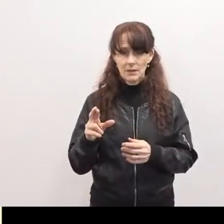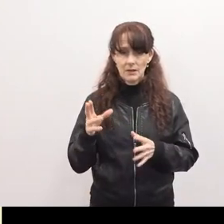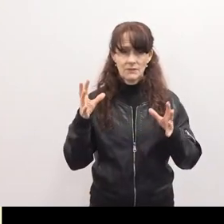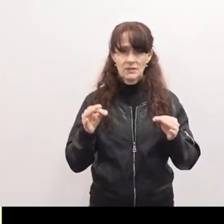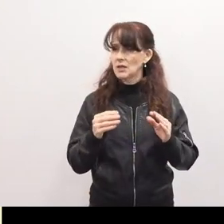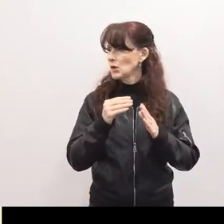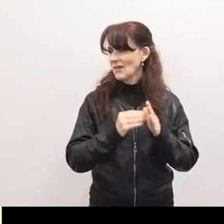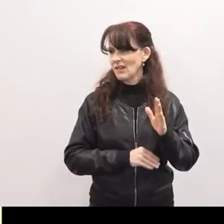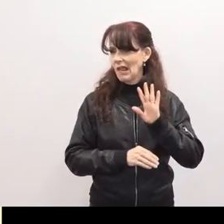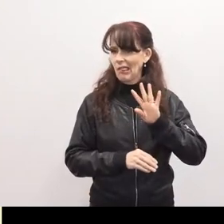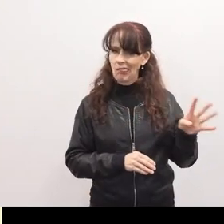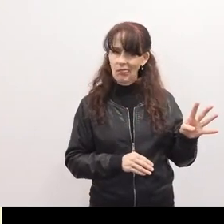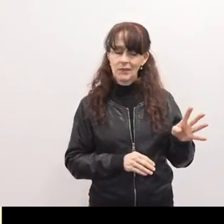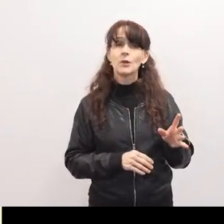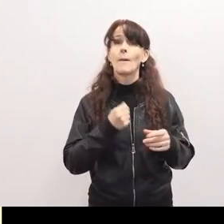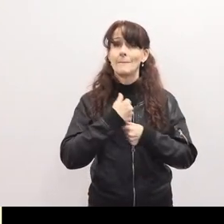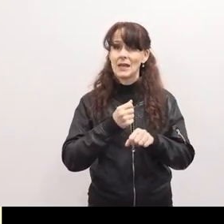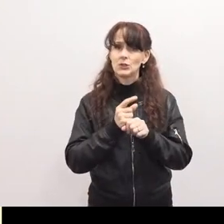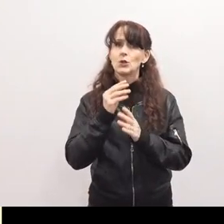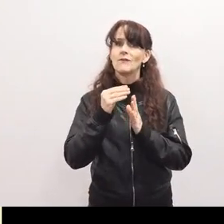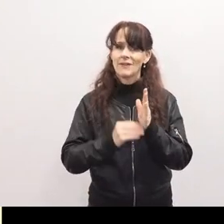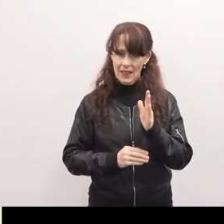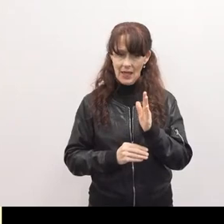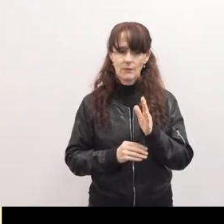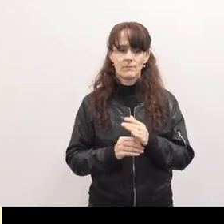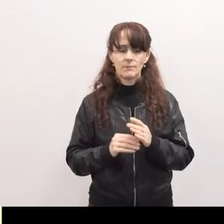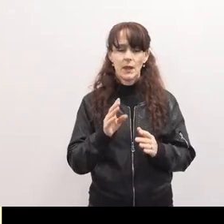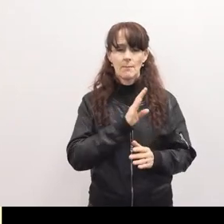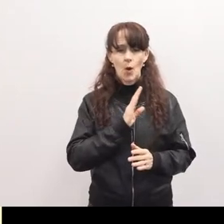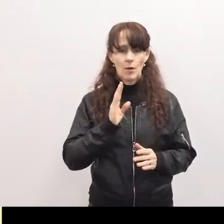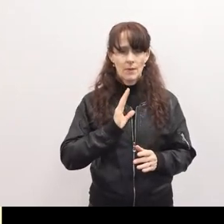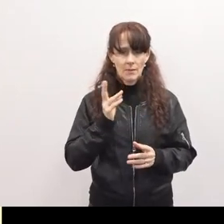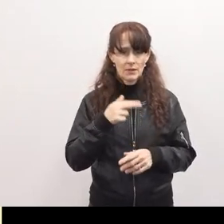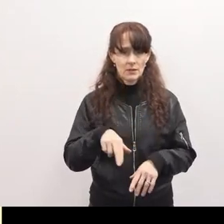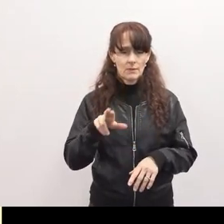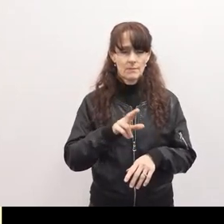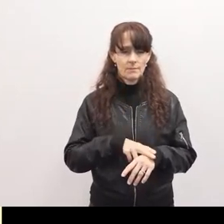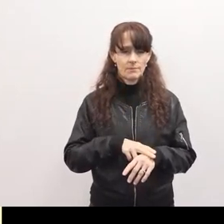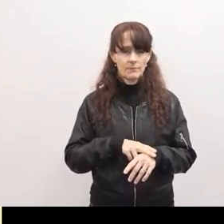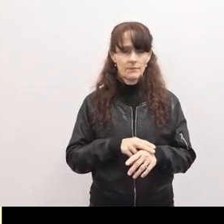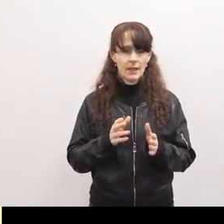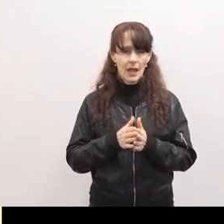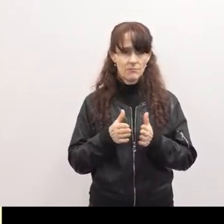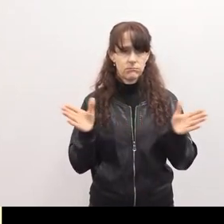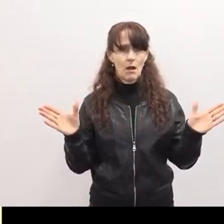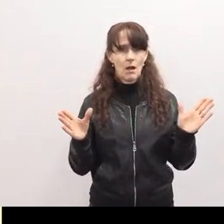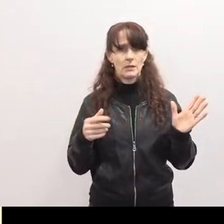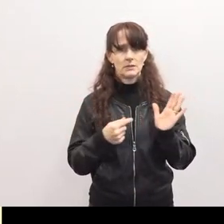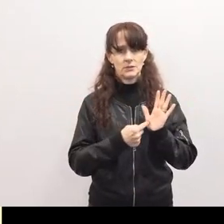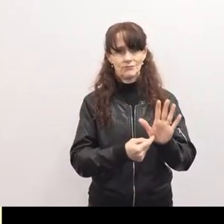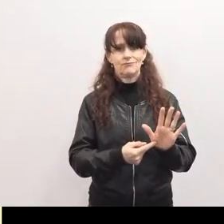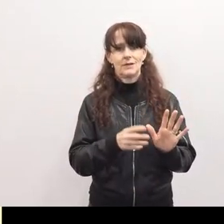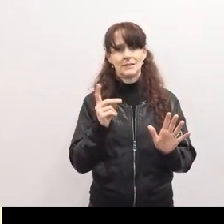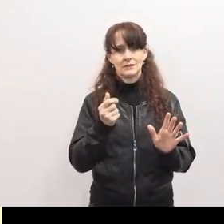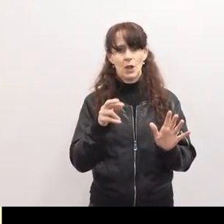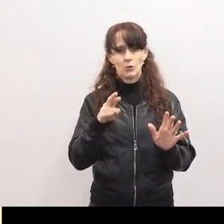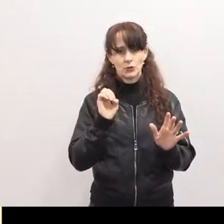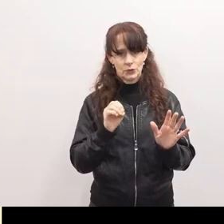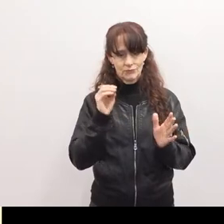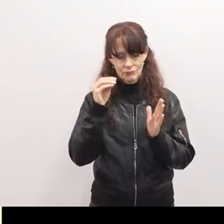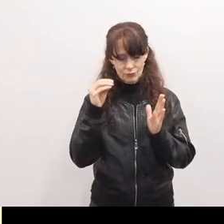fill it out, so you want to make sure you fill it out. Board members typically have broad disclosures. You have to disclose everything that's on